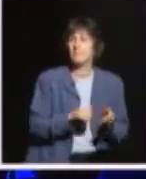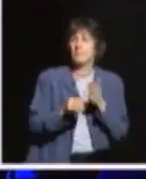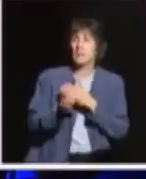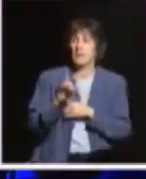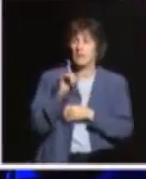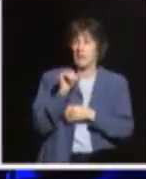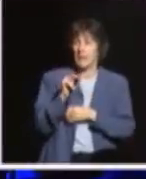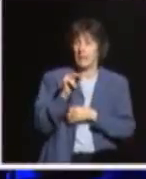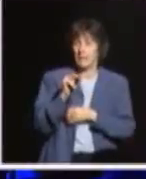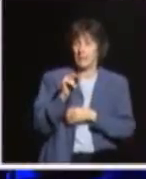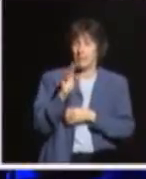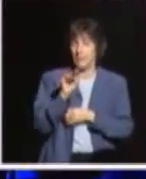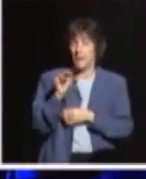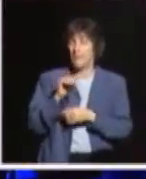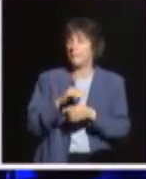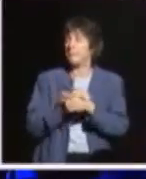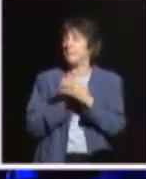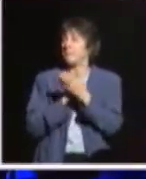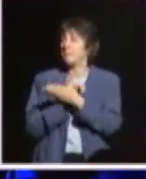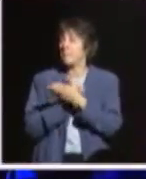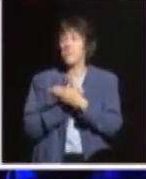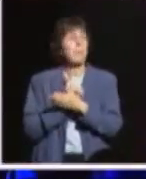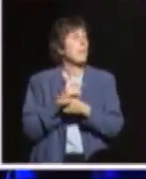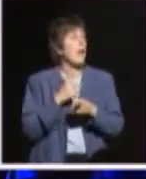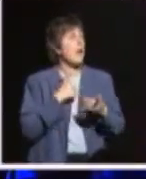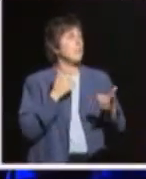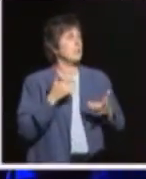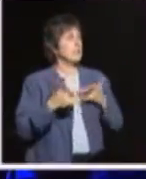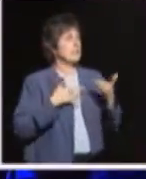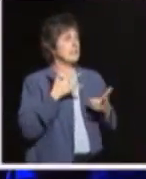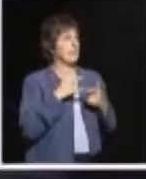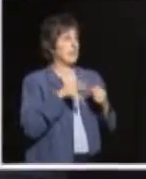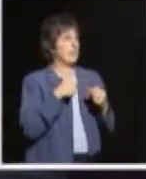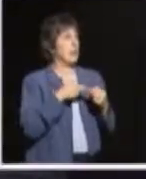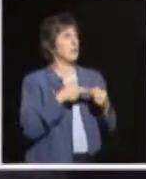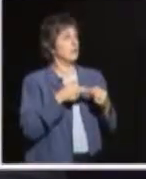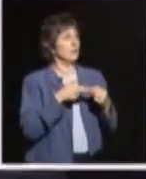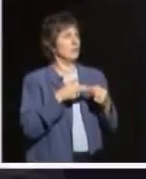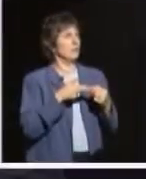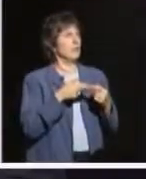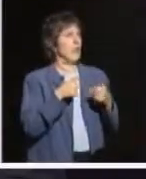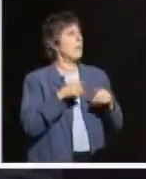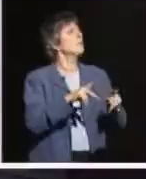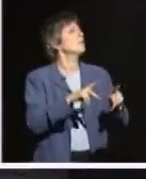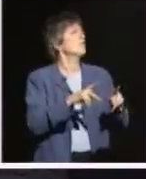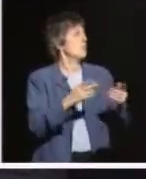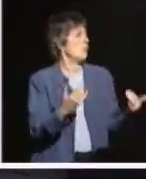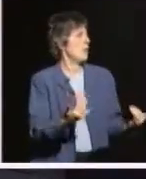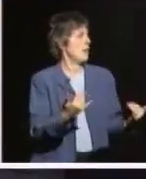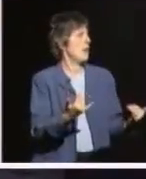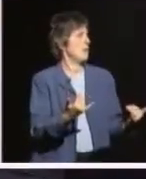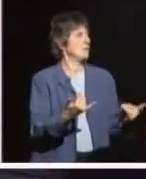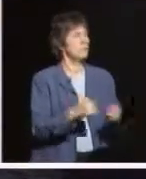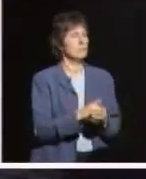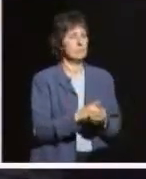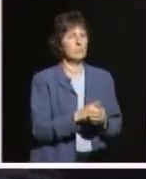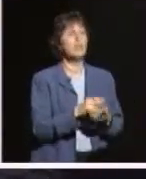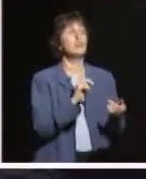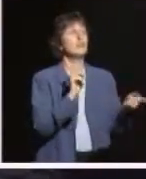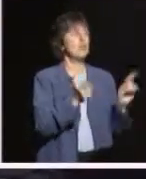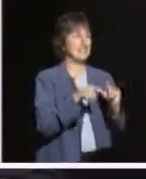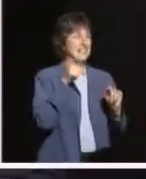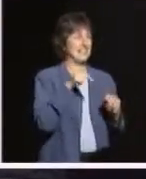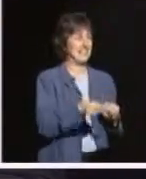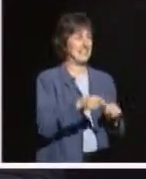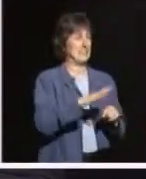Maffei. Thank you. I am very excited about the opportunity right now to turn this region and